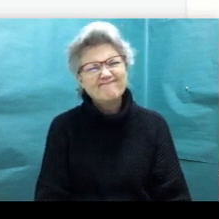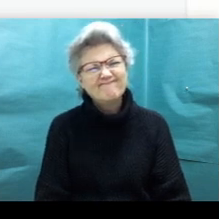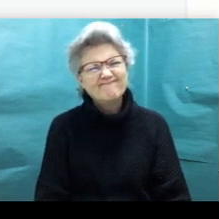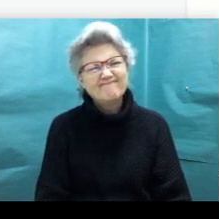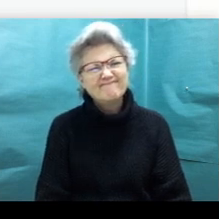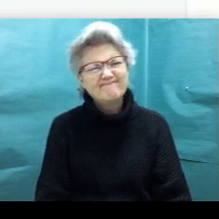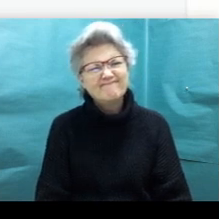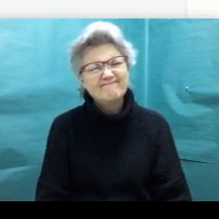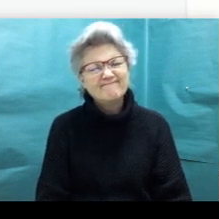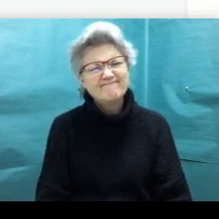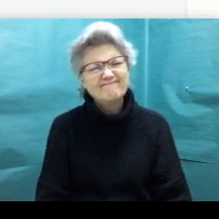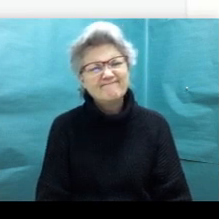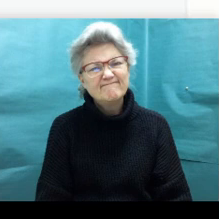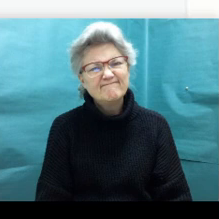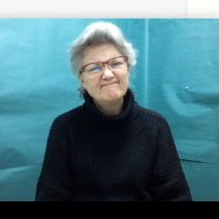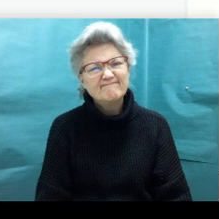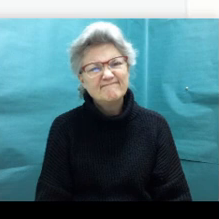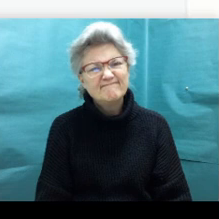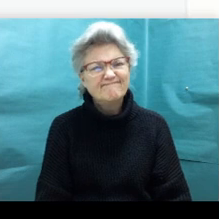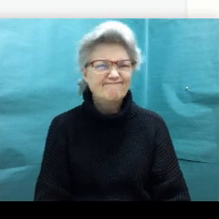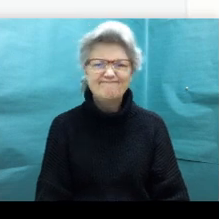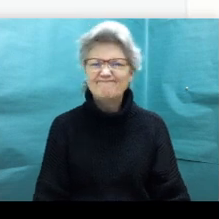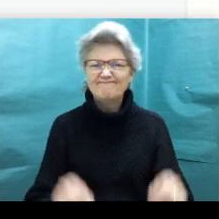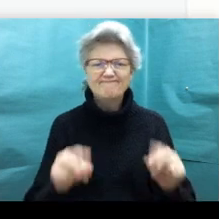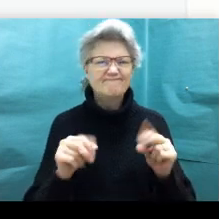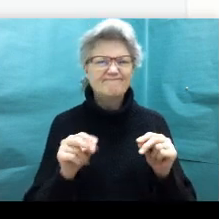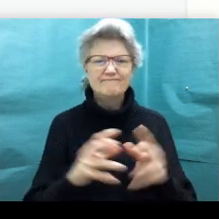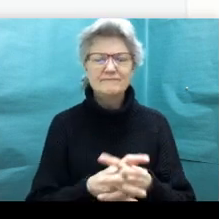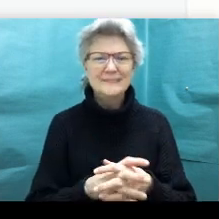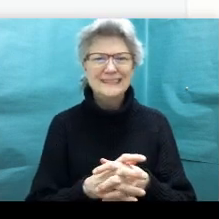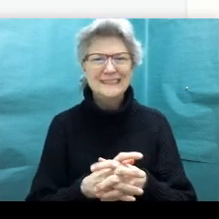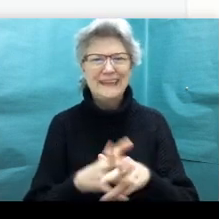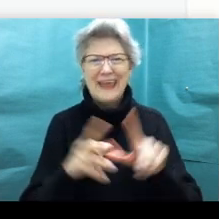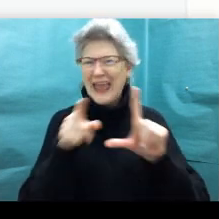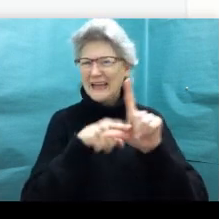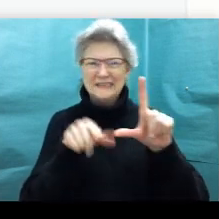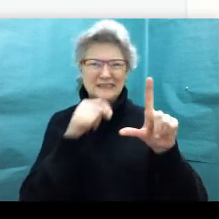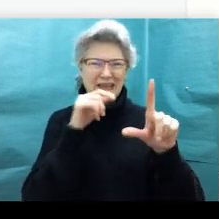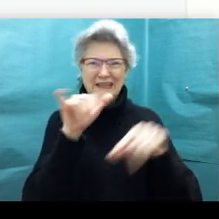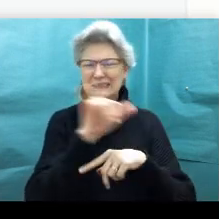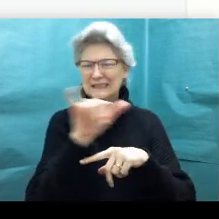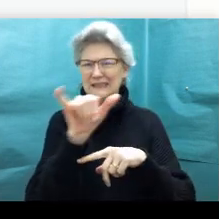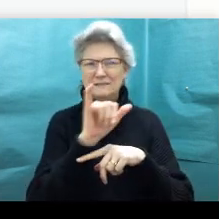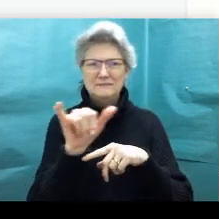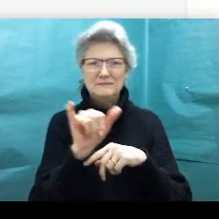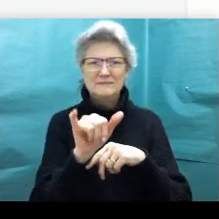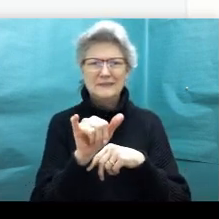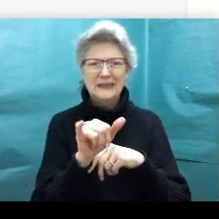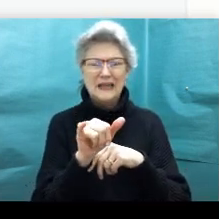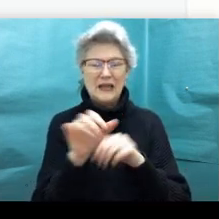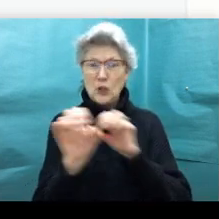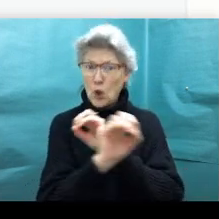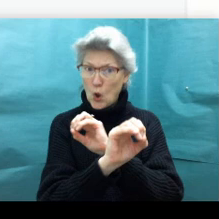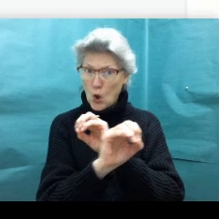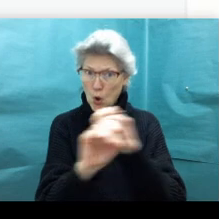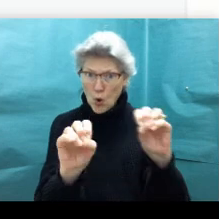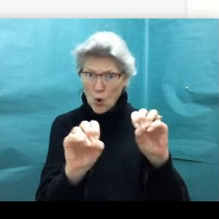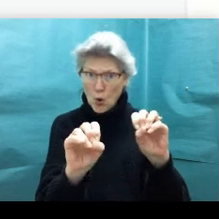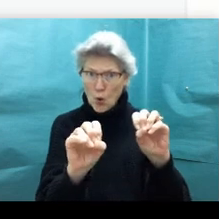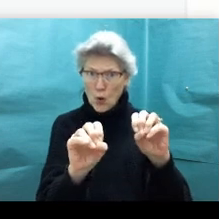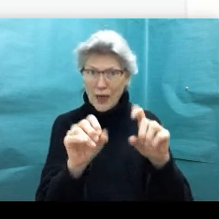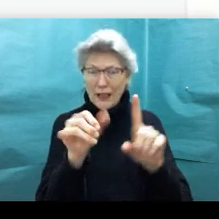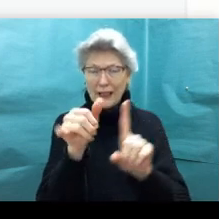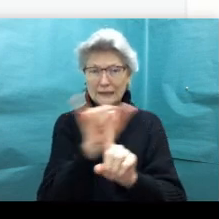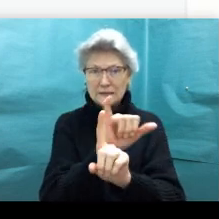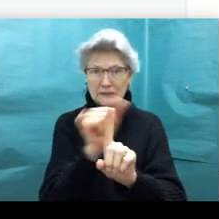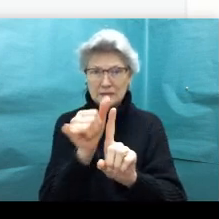Do we think that's a line of symmetry? Nope. I see the angles wouldn't quite be the same. So actually, I don't see any lines of symmetry with